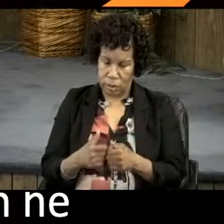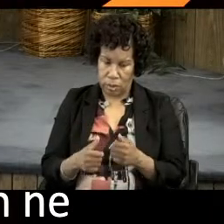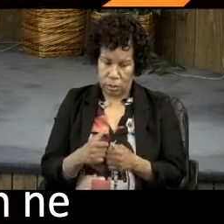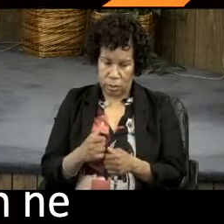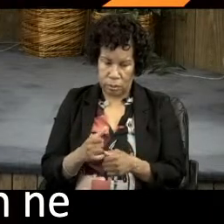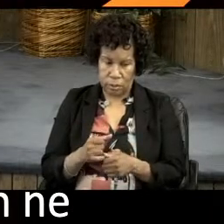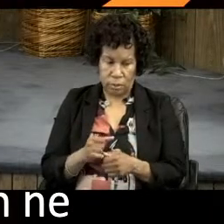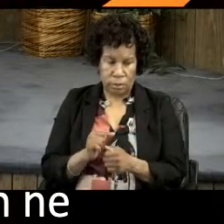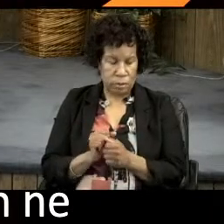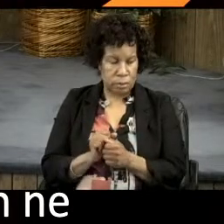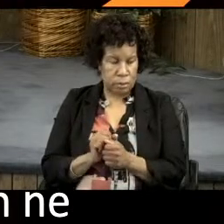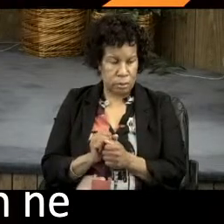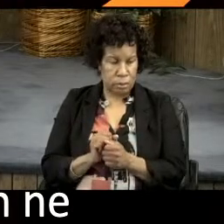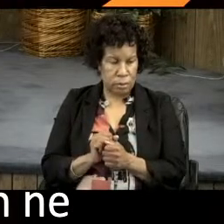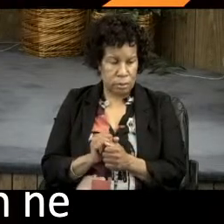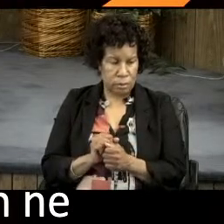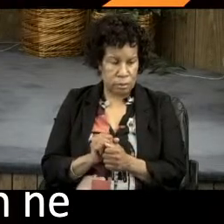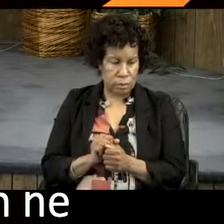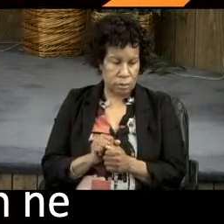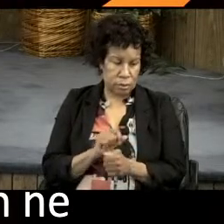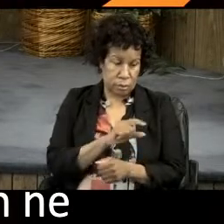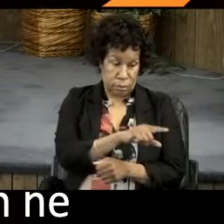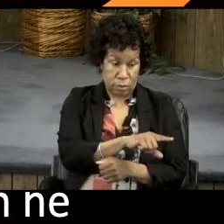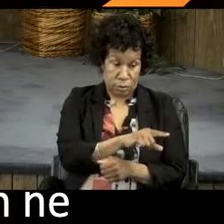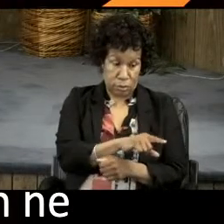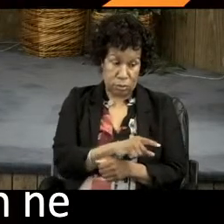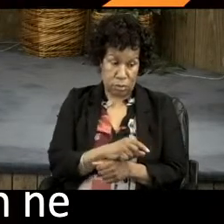Right. Eliab is your issue.